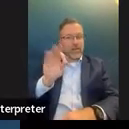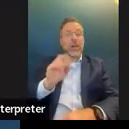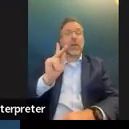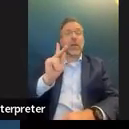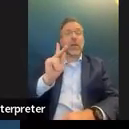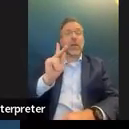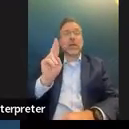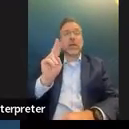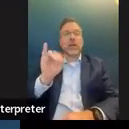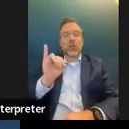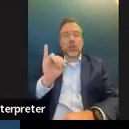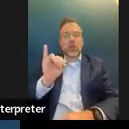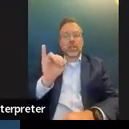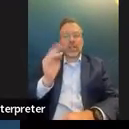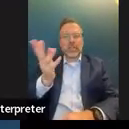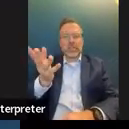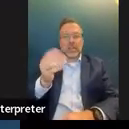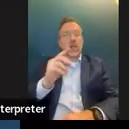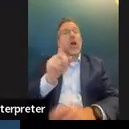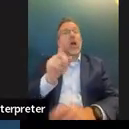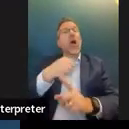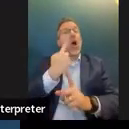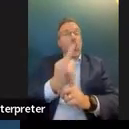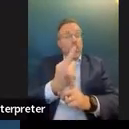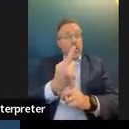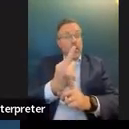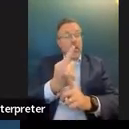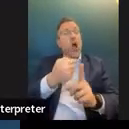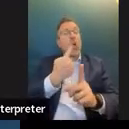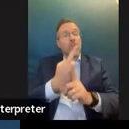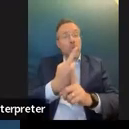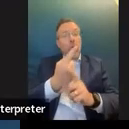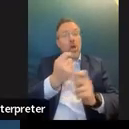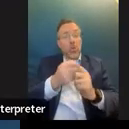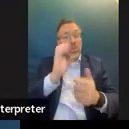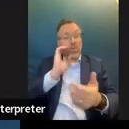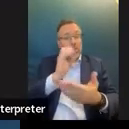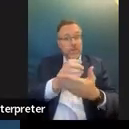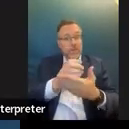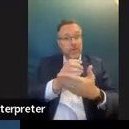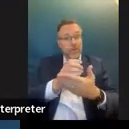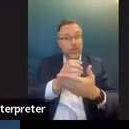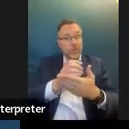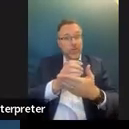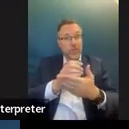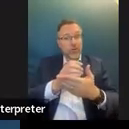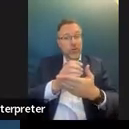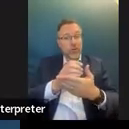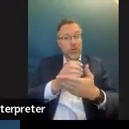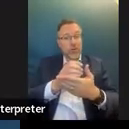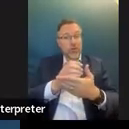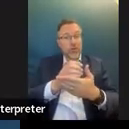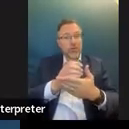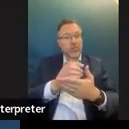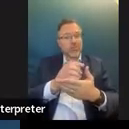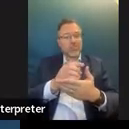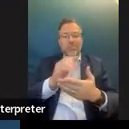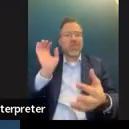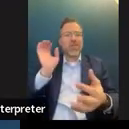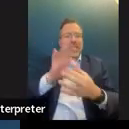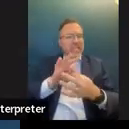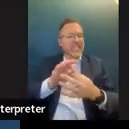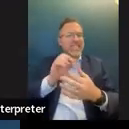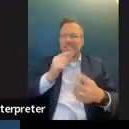Yeah, the. only the Yes. one with the big picture, like the one with the notes space. For some reason, the links do not work